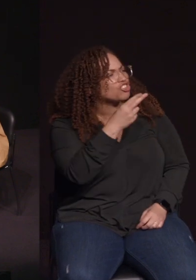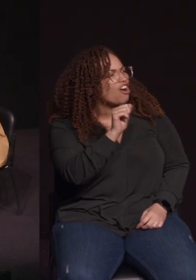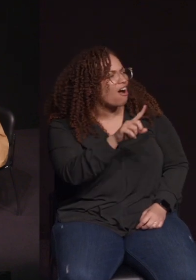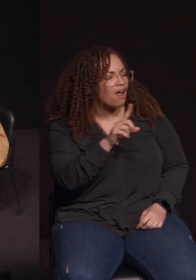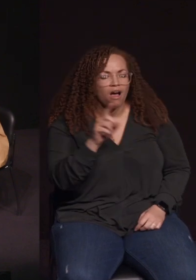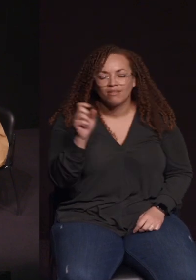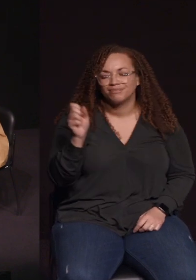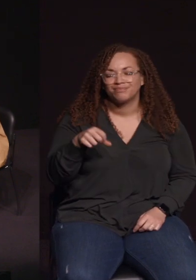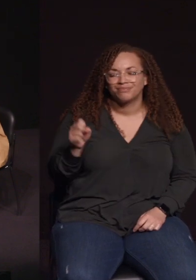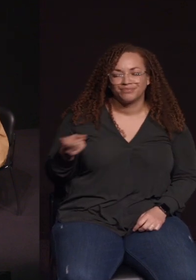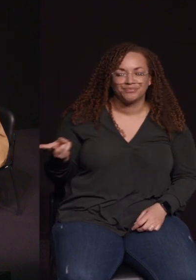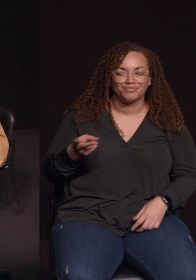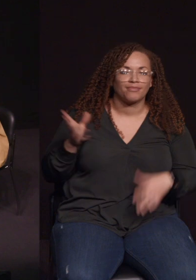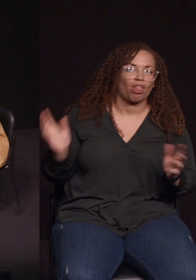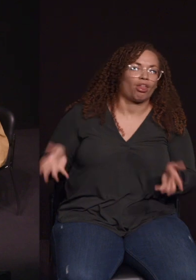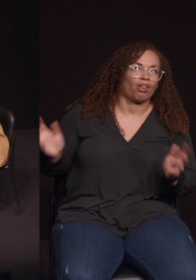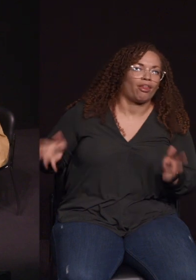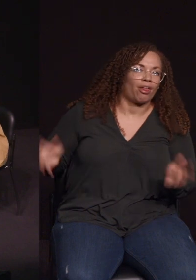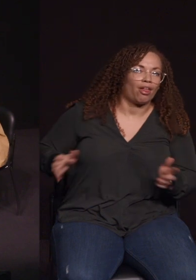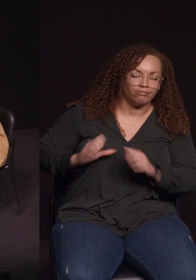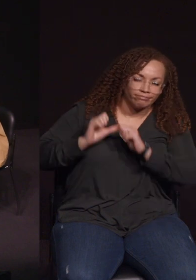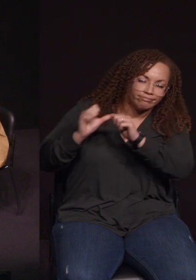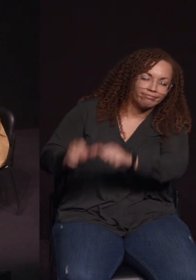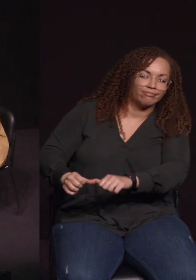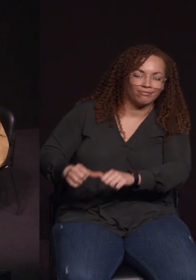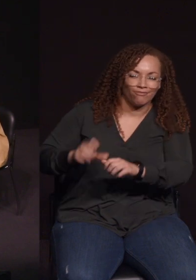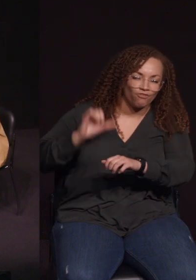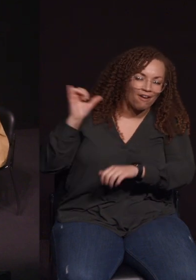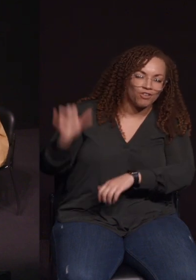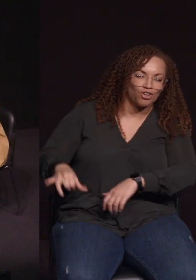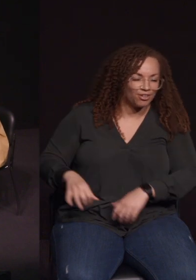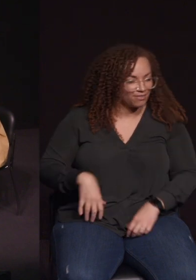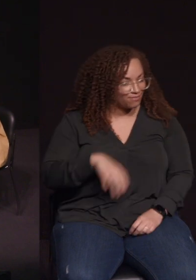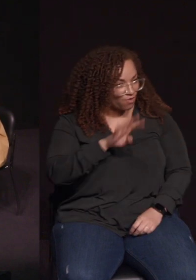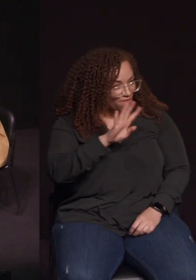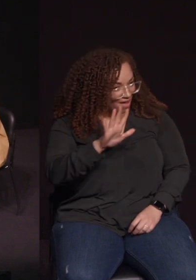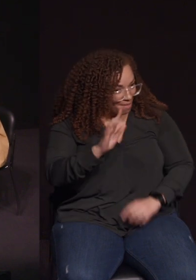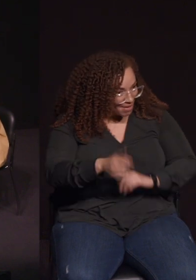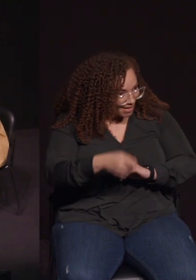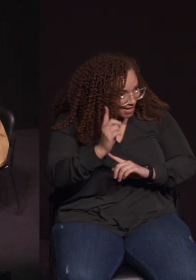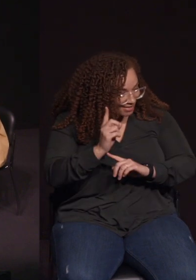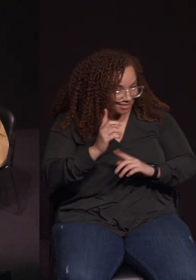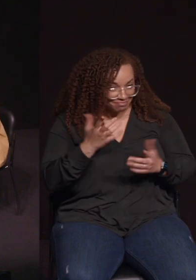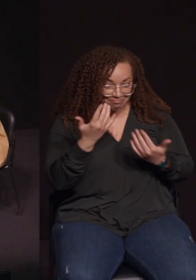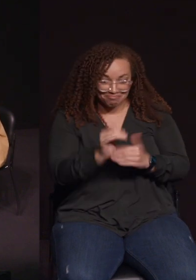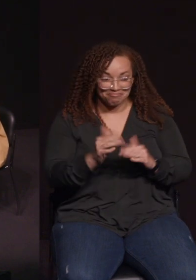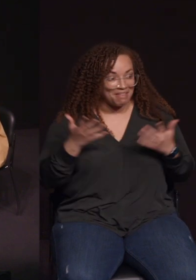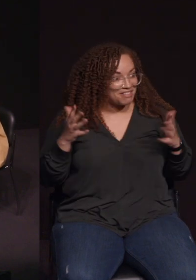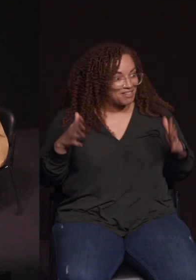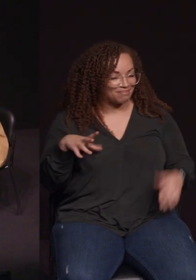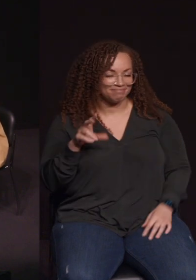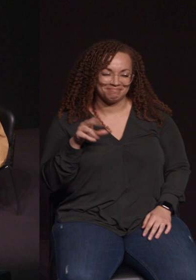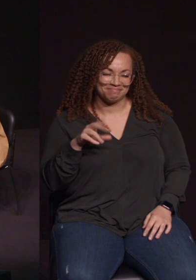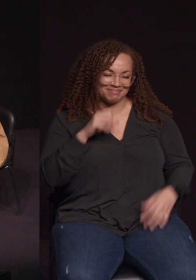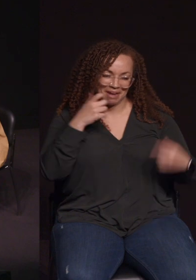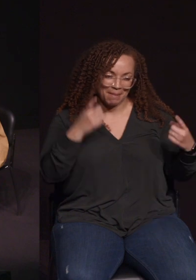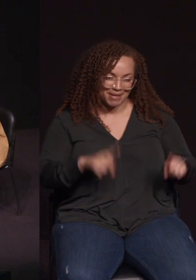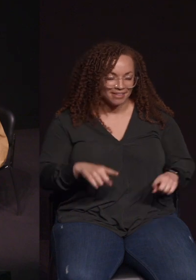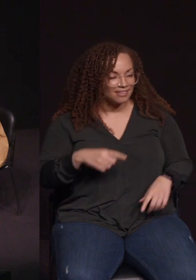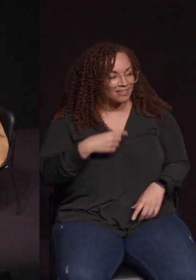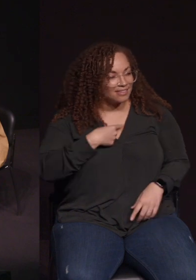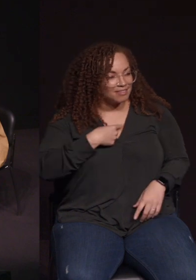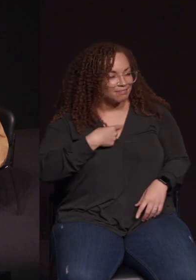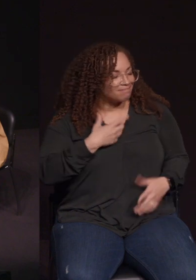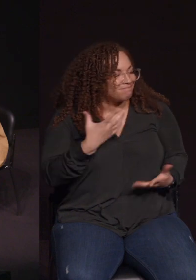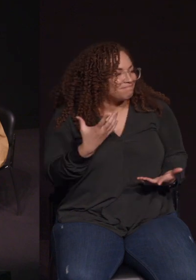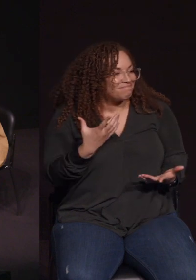supposed to talk for what, 45 minutes? That has not happened yet, like literally. And I've grown to love him. He just as sweet